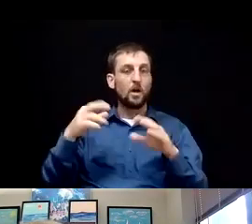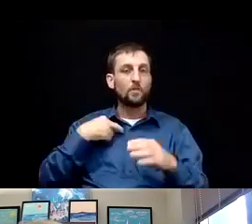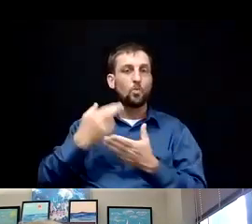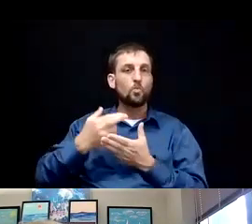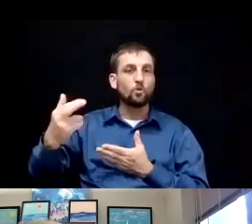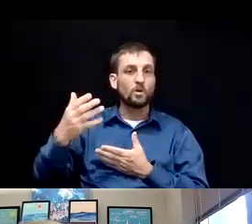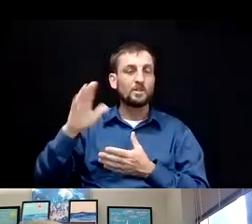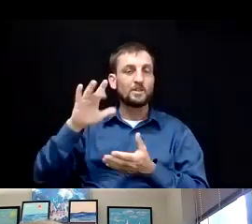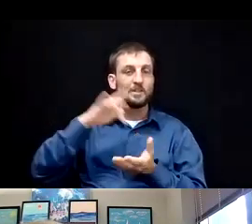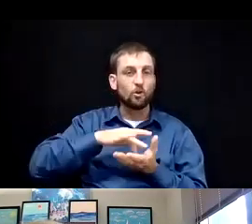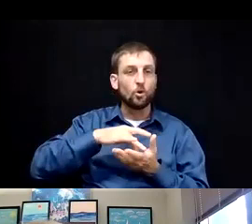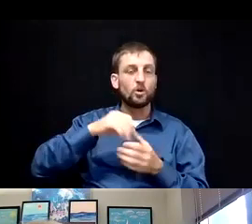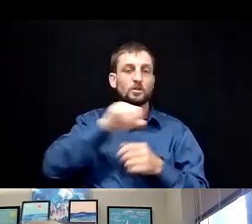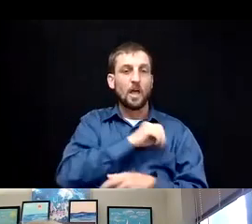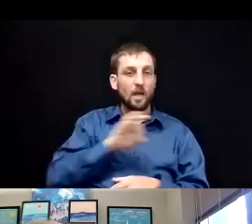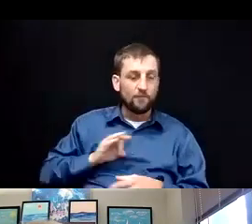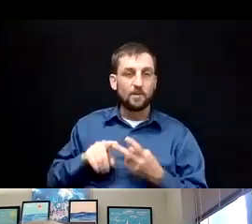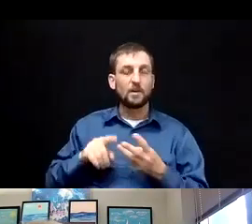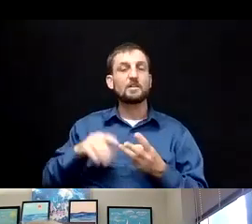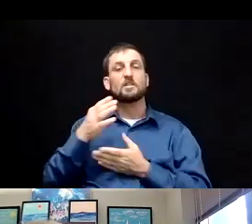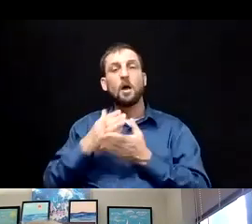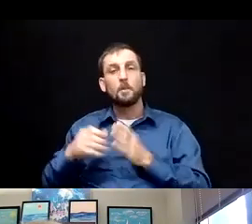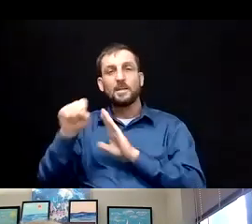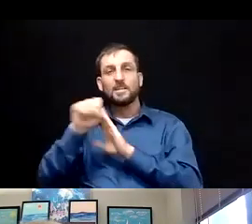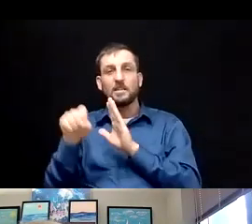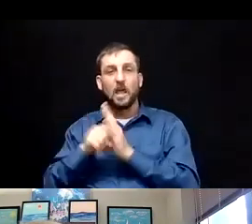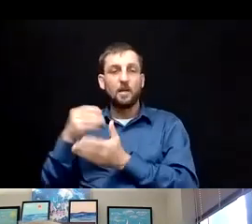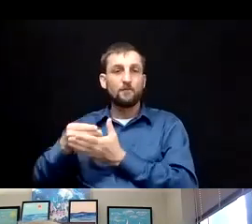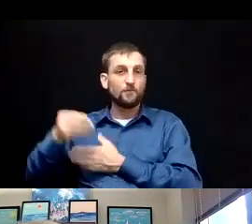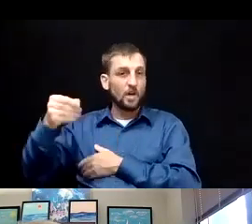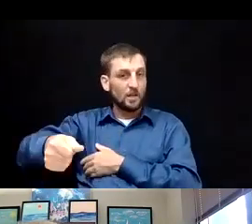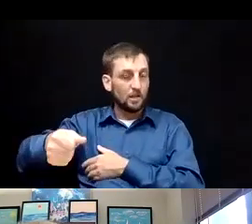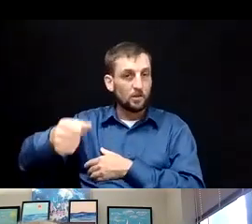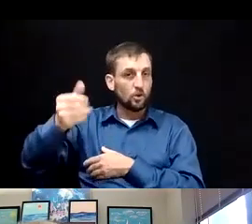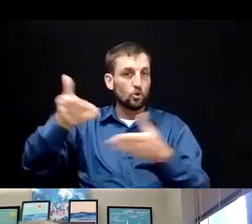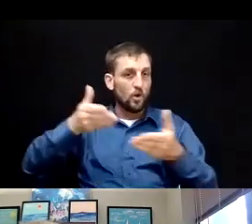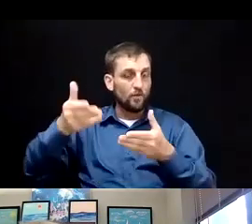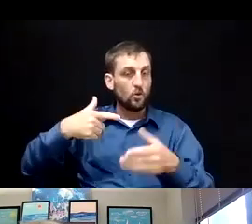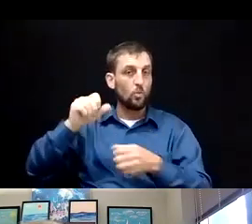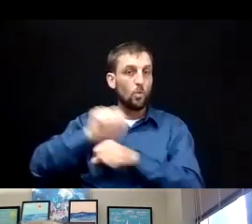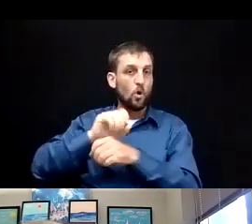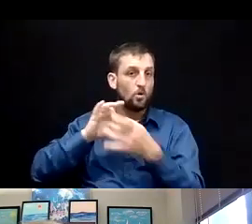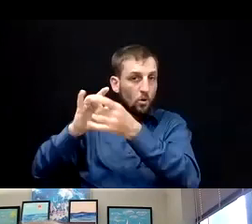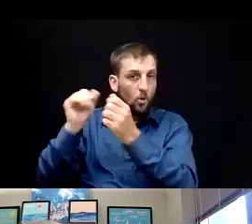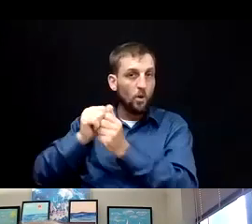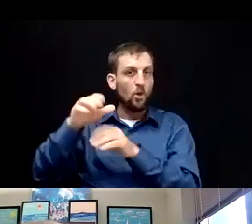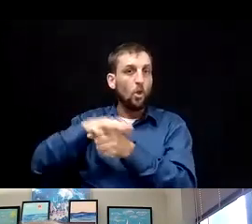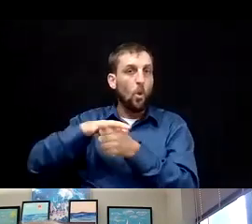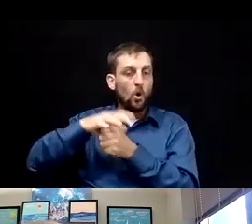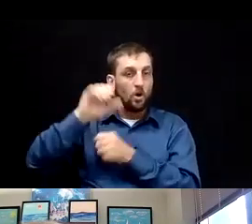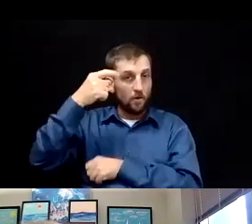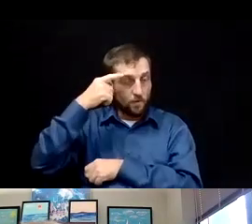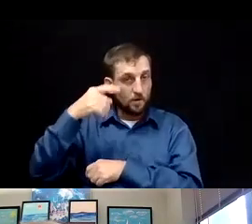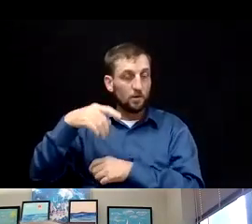and some state-funded services that we work directly with our local governing entities on. And we do have some programmatic oversight of